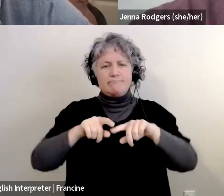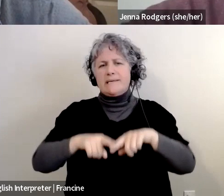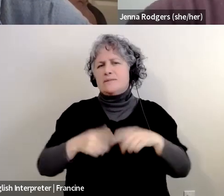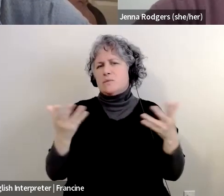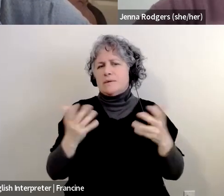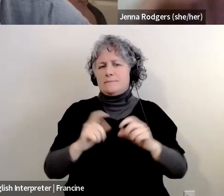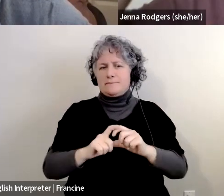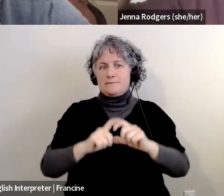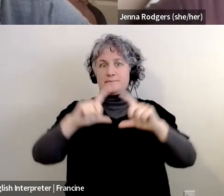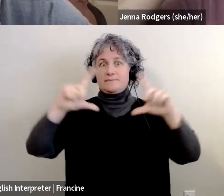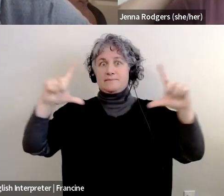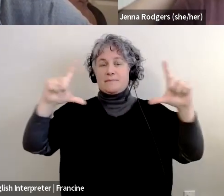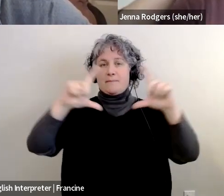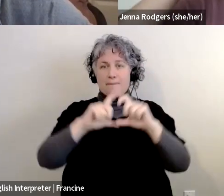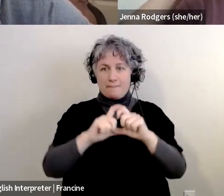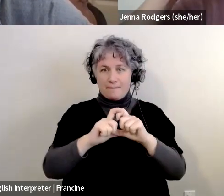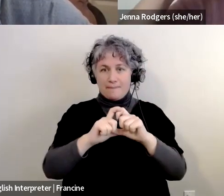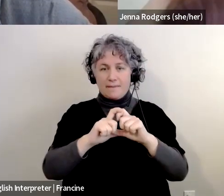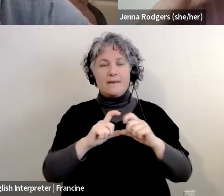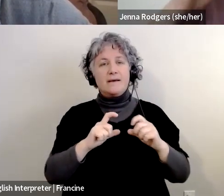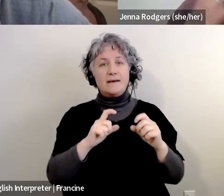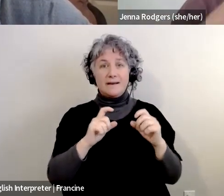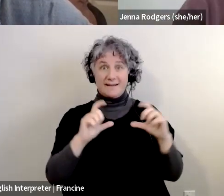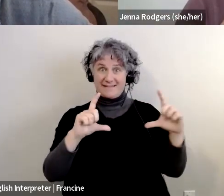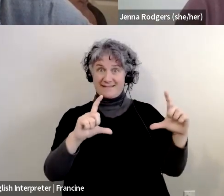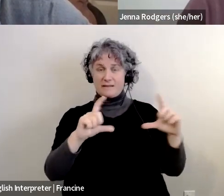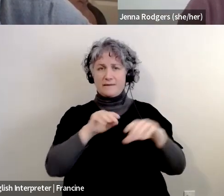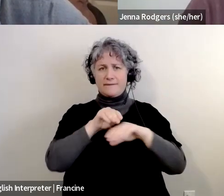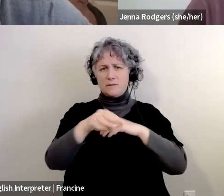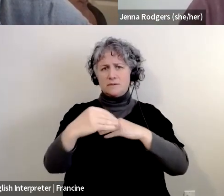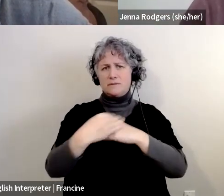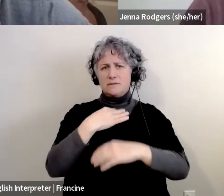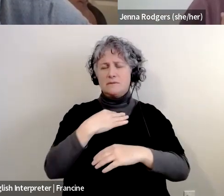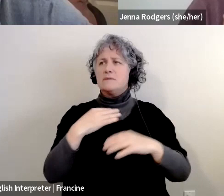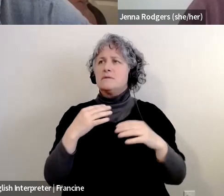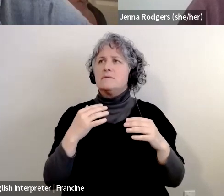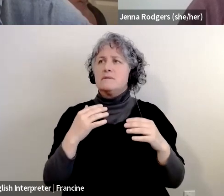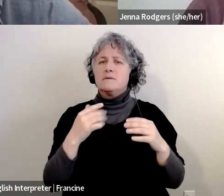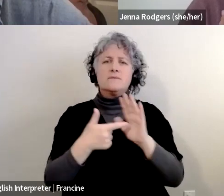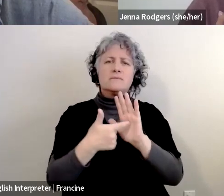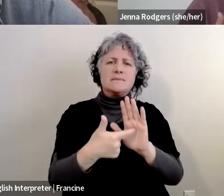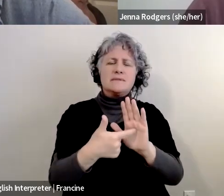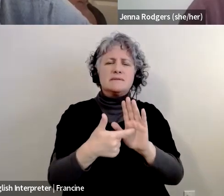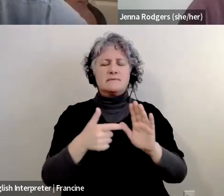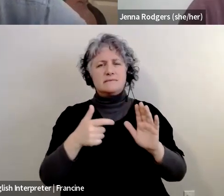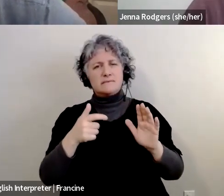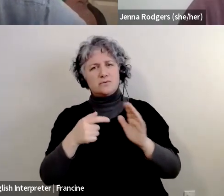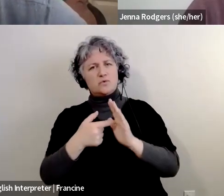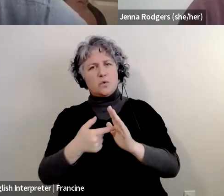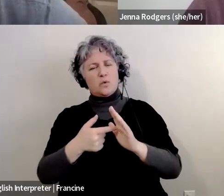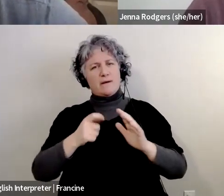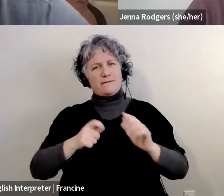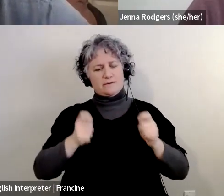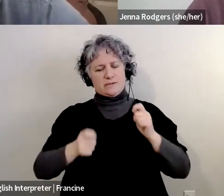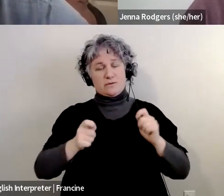The spheres of influence are just a visual to represent that we have to start by making the changes within ourselves